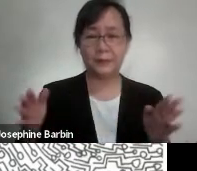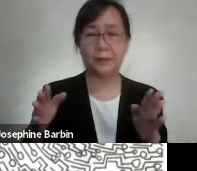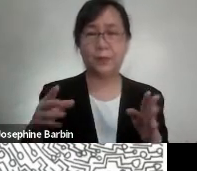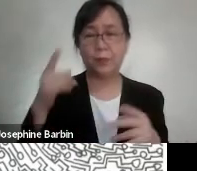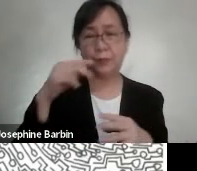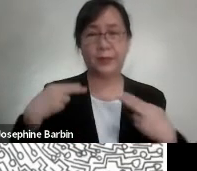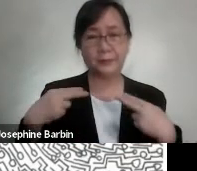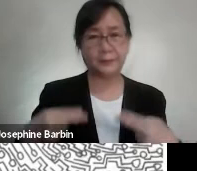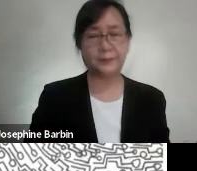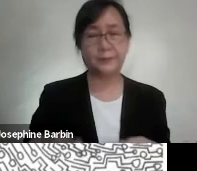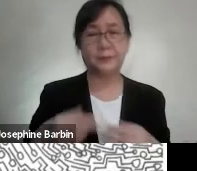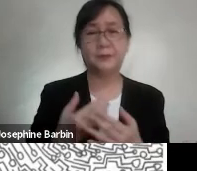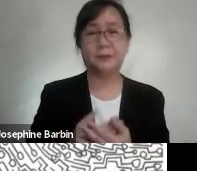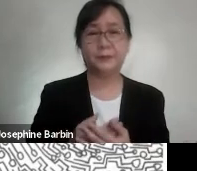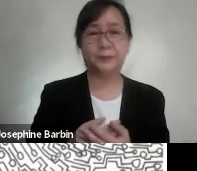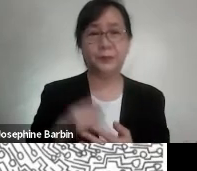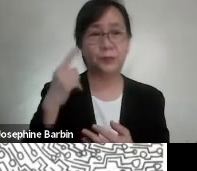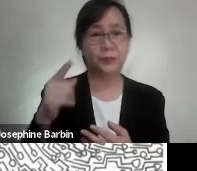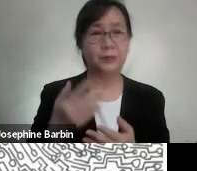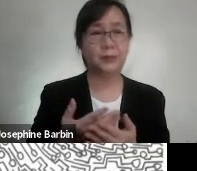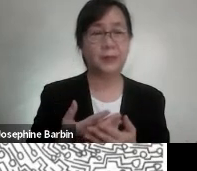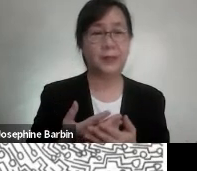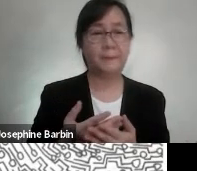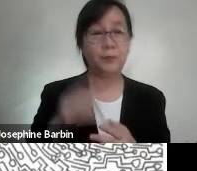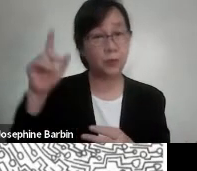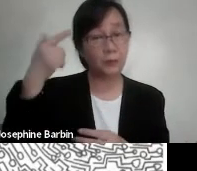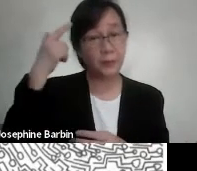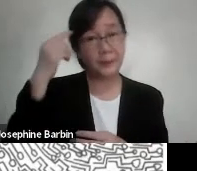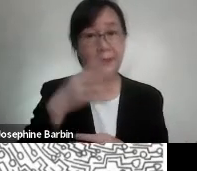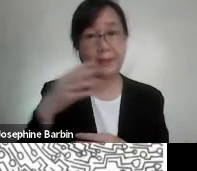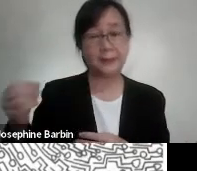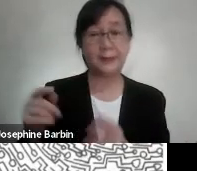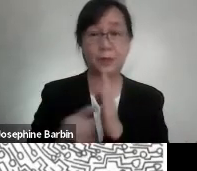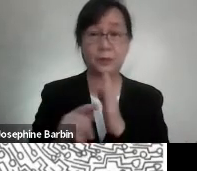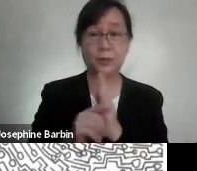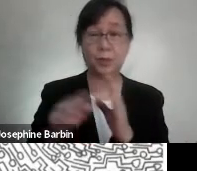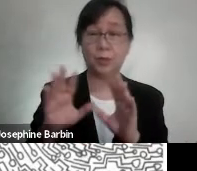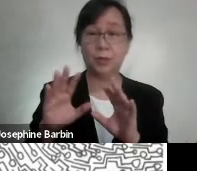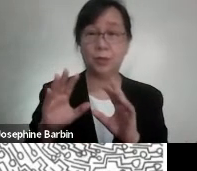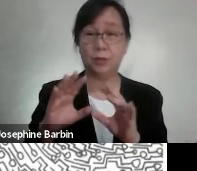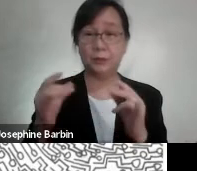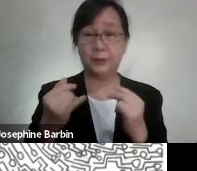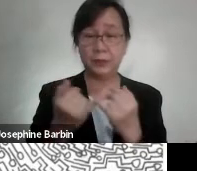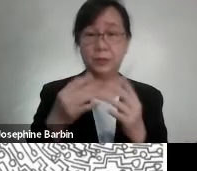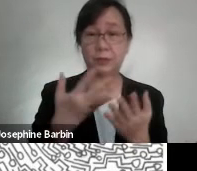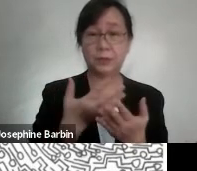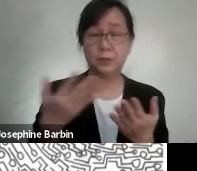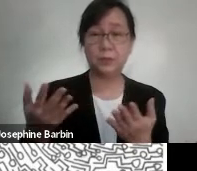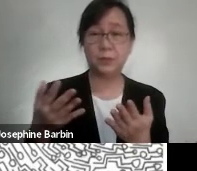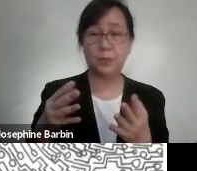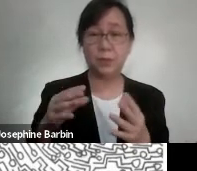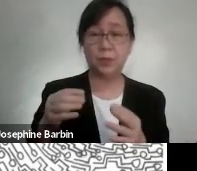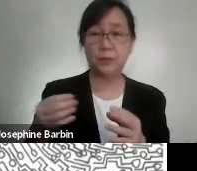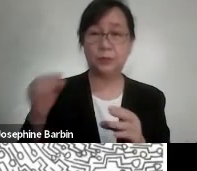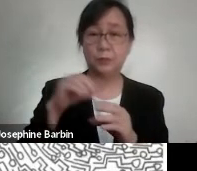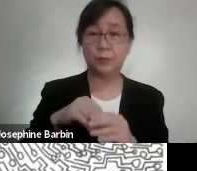are calling indeed for governments and technology corporations to invest in health technologies that